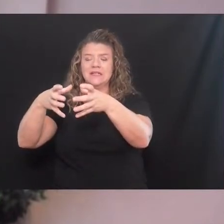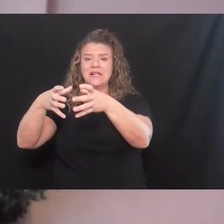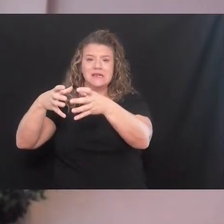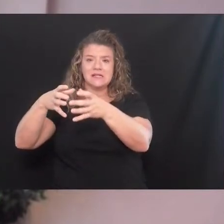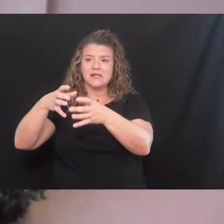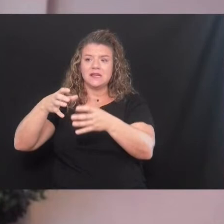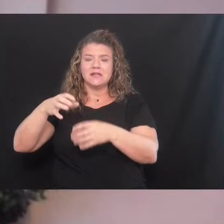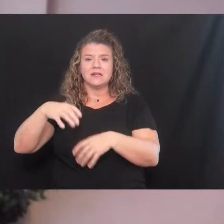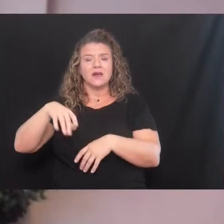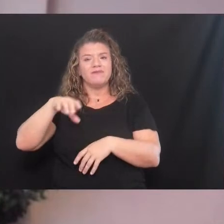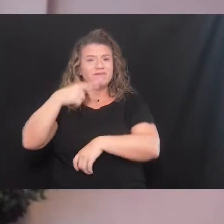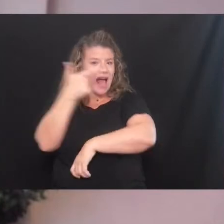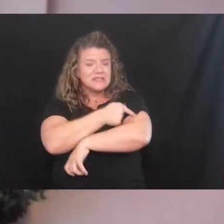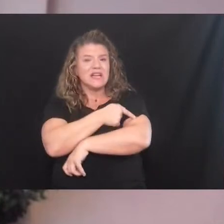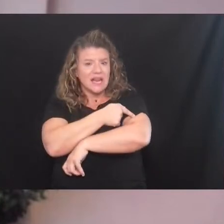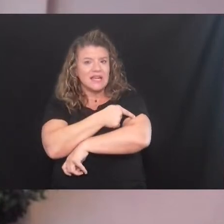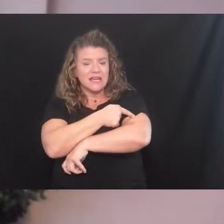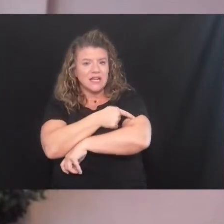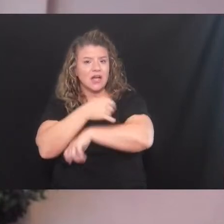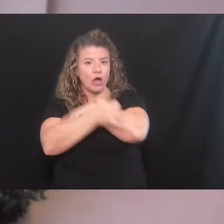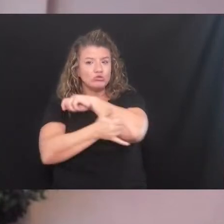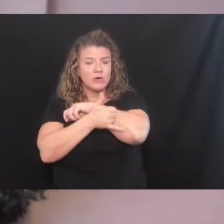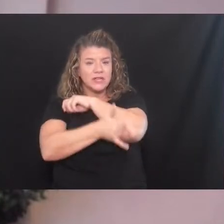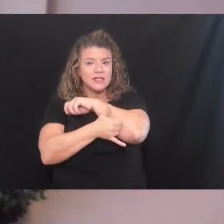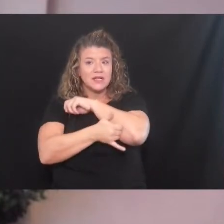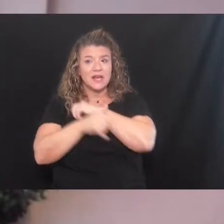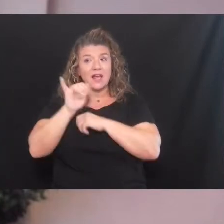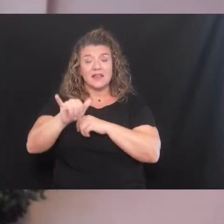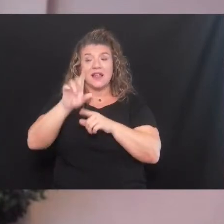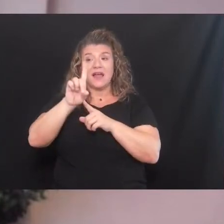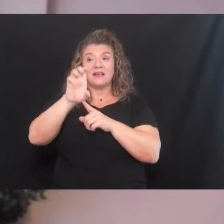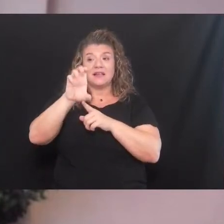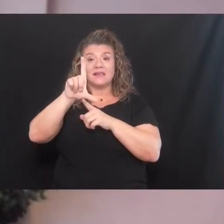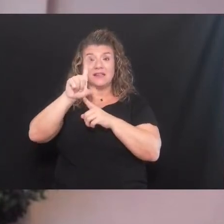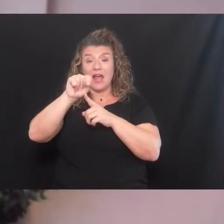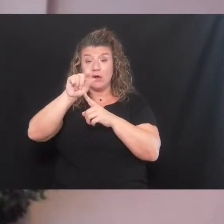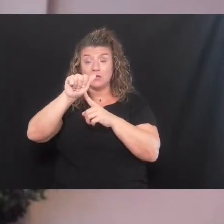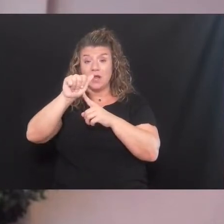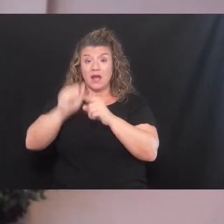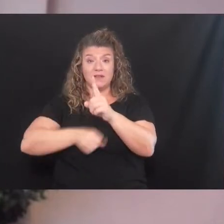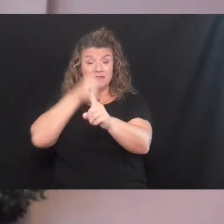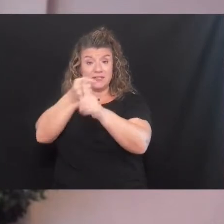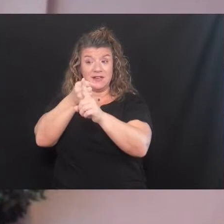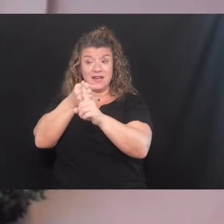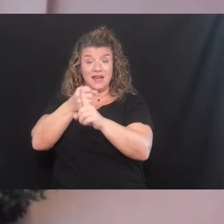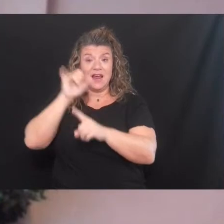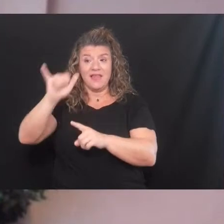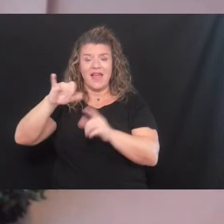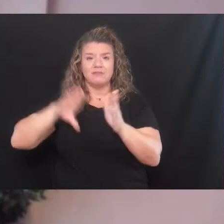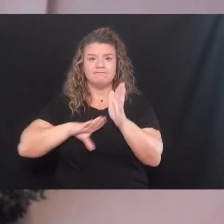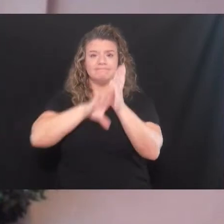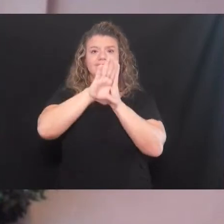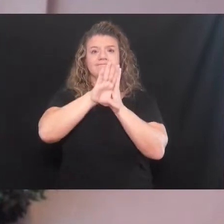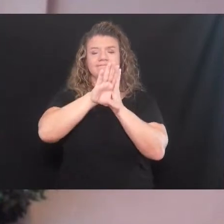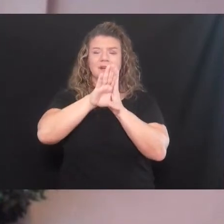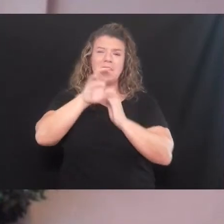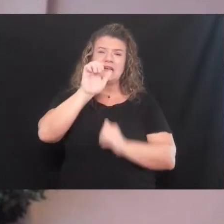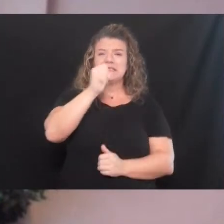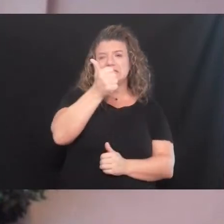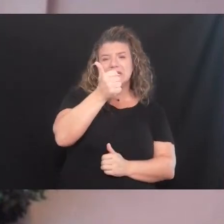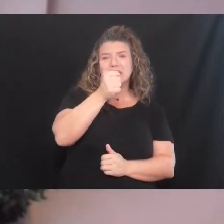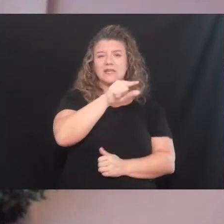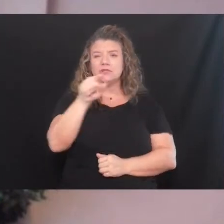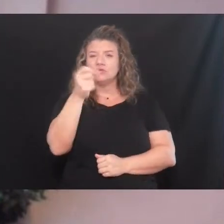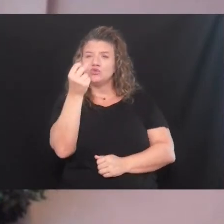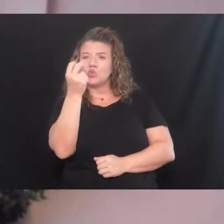vaccinated country, that this Delta variant had an upswing that went about 10 to 12 weeks